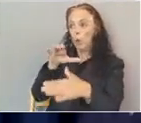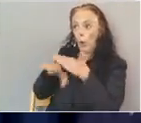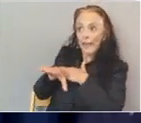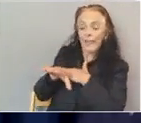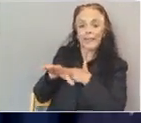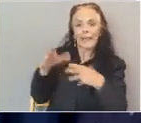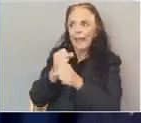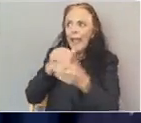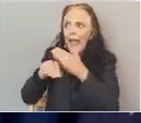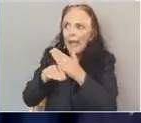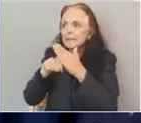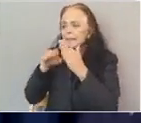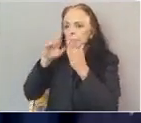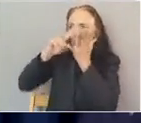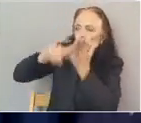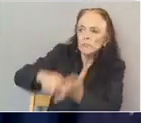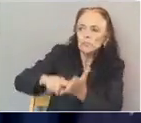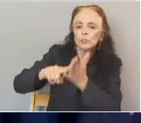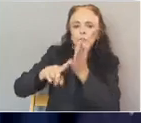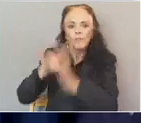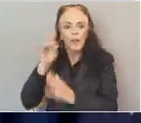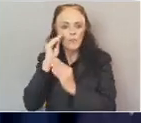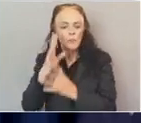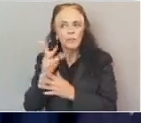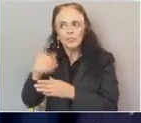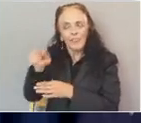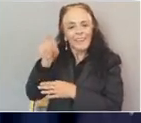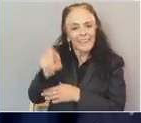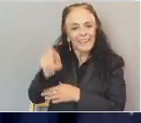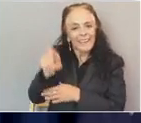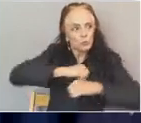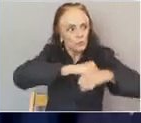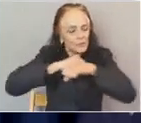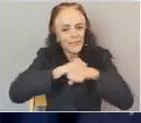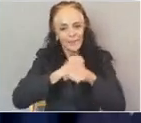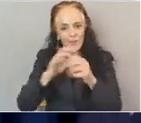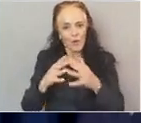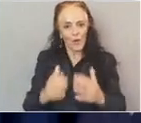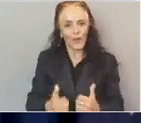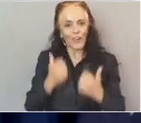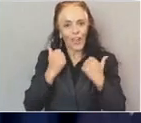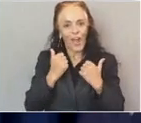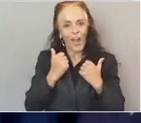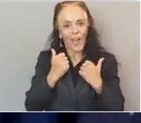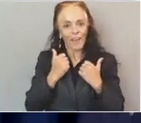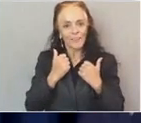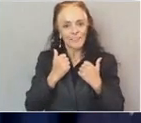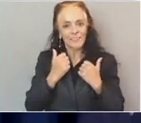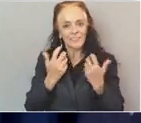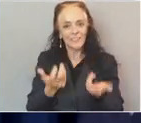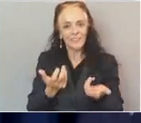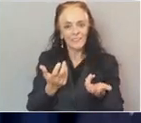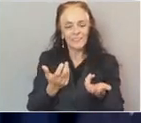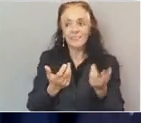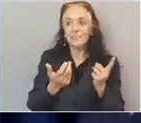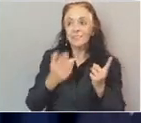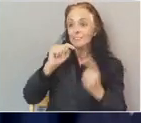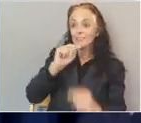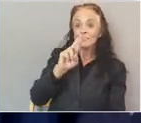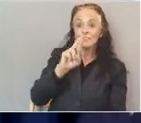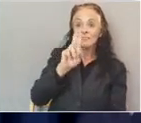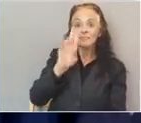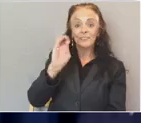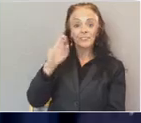and information that they needed to protect American lives. Donald Trump